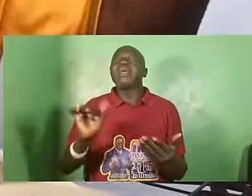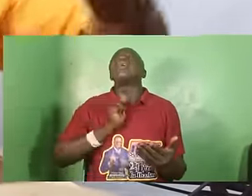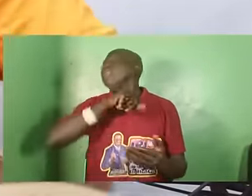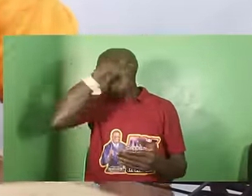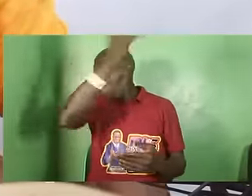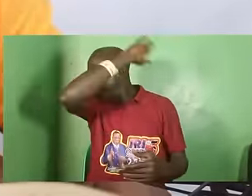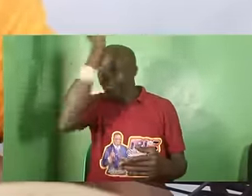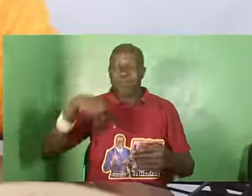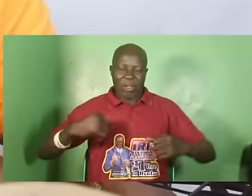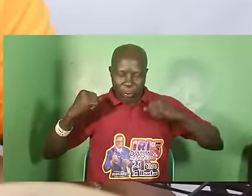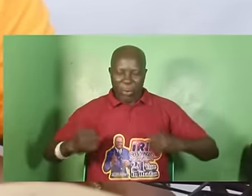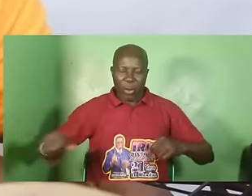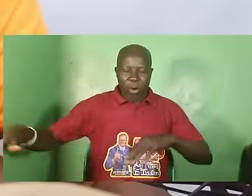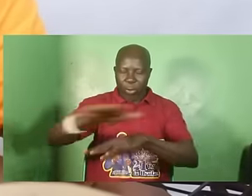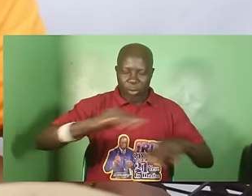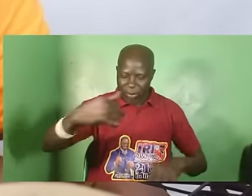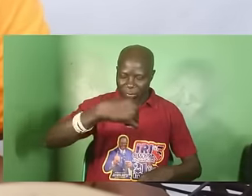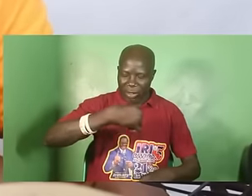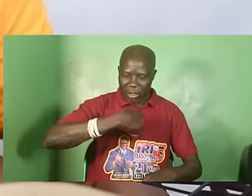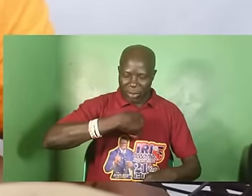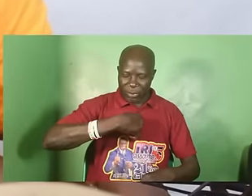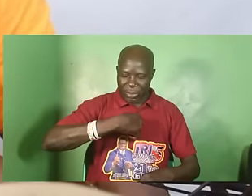Someone in Lagbara Lori, me.